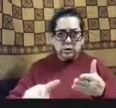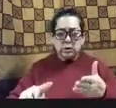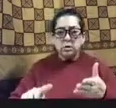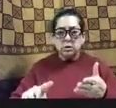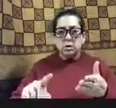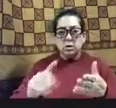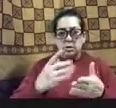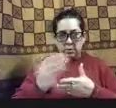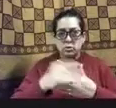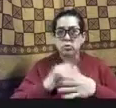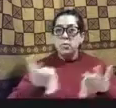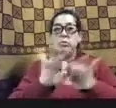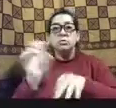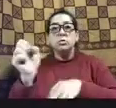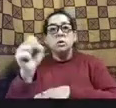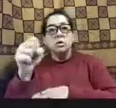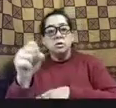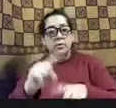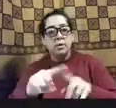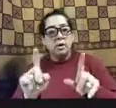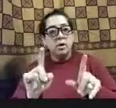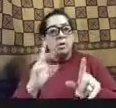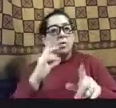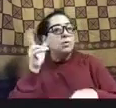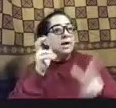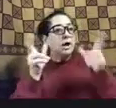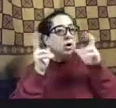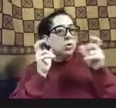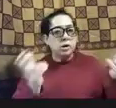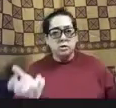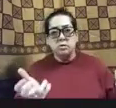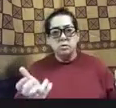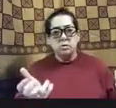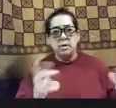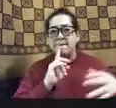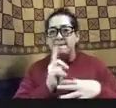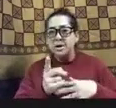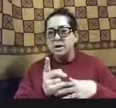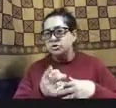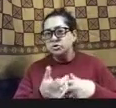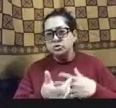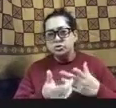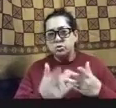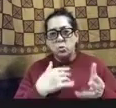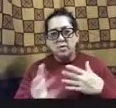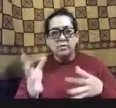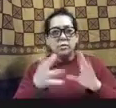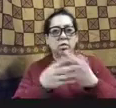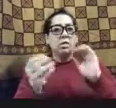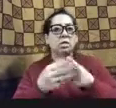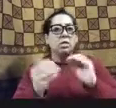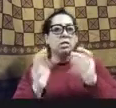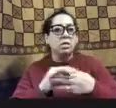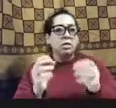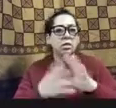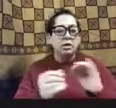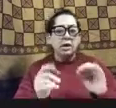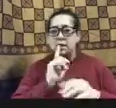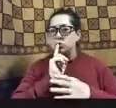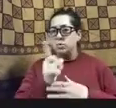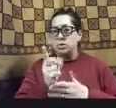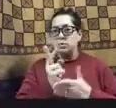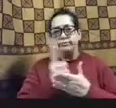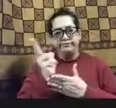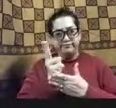products you buy is important, but also about what you hear out there and making sure that whatever story you're passing on is the real and